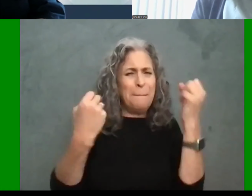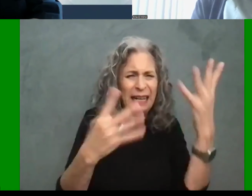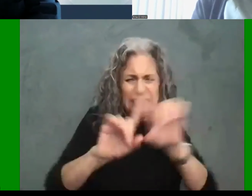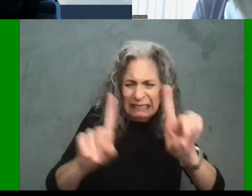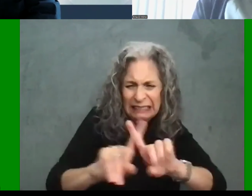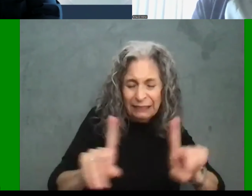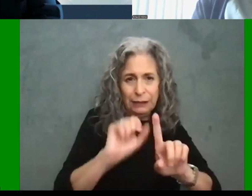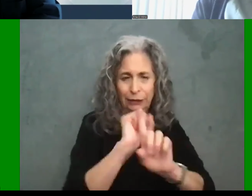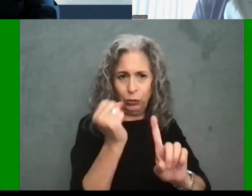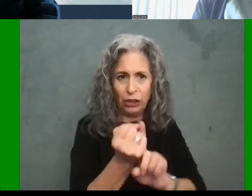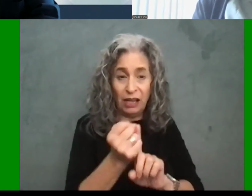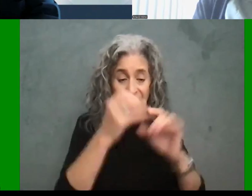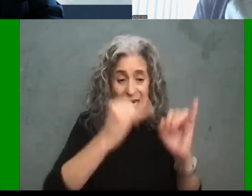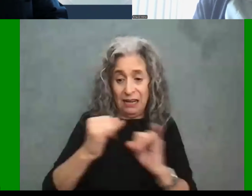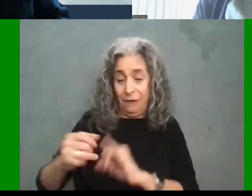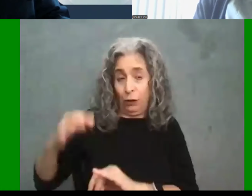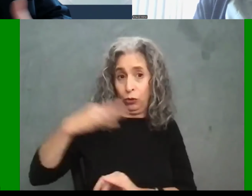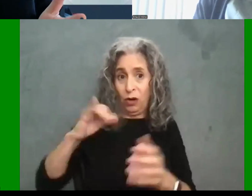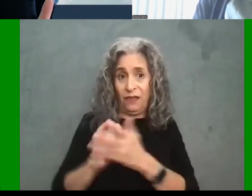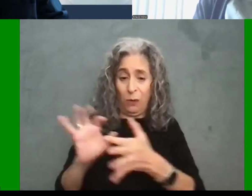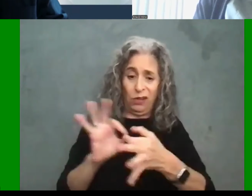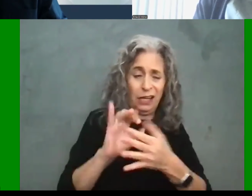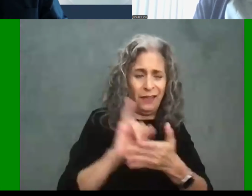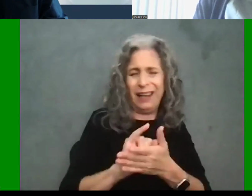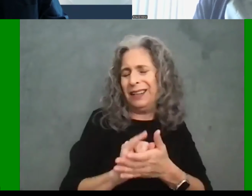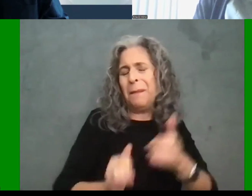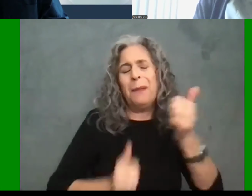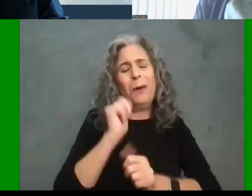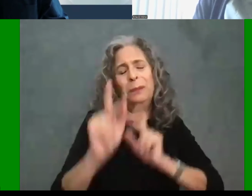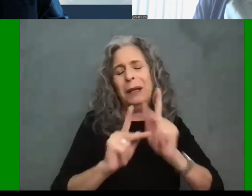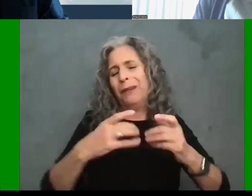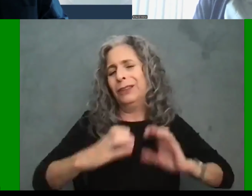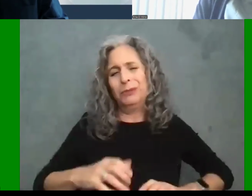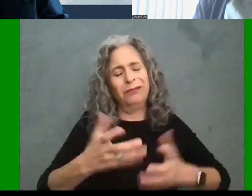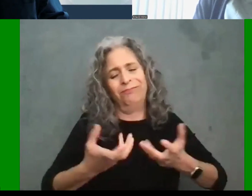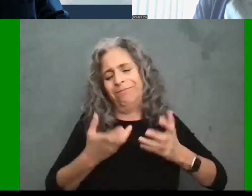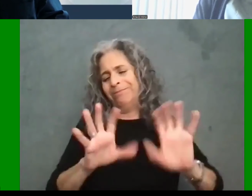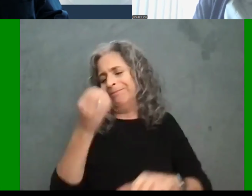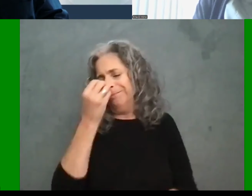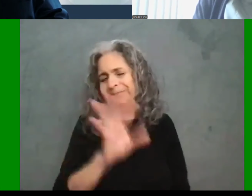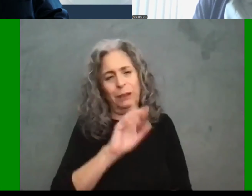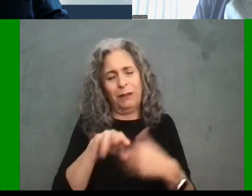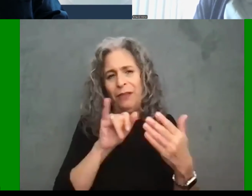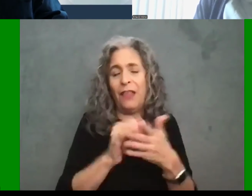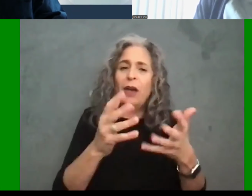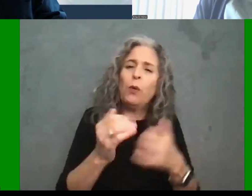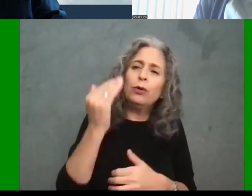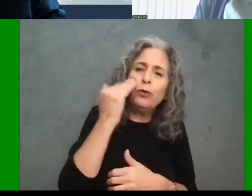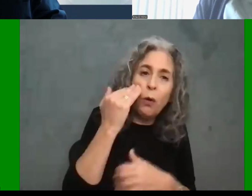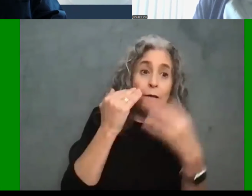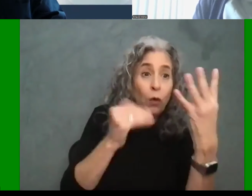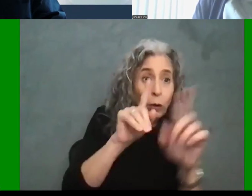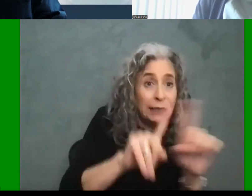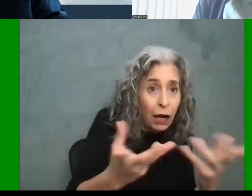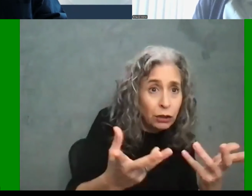And these were the individual scores that related to those different things. Most consumers don't care about that. They just want to know, well,